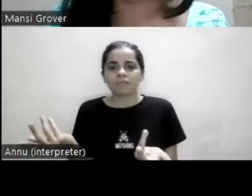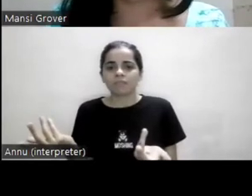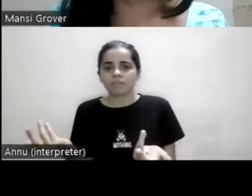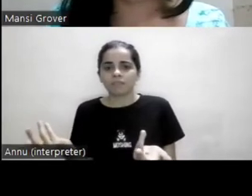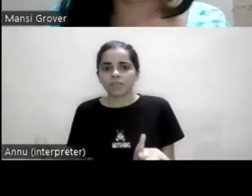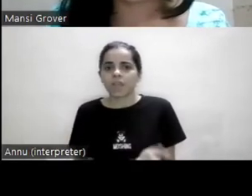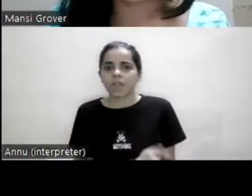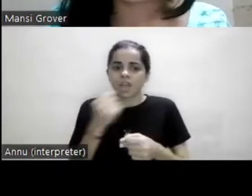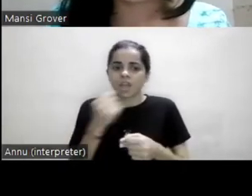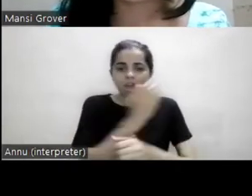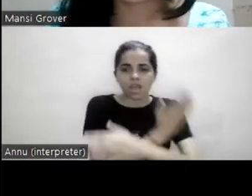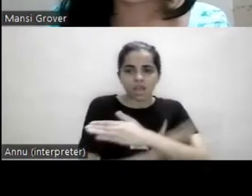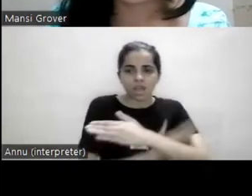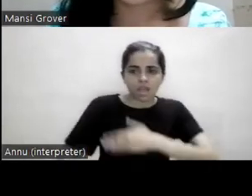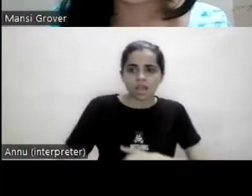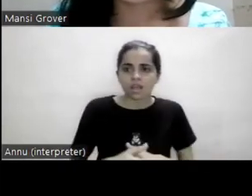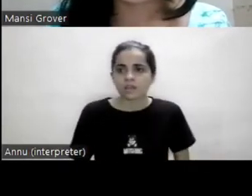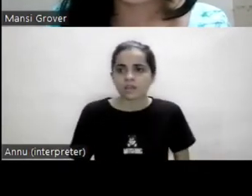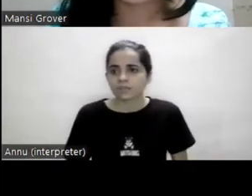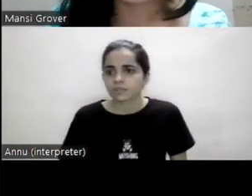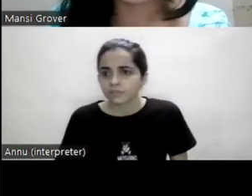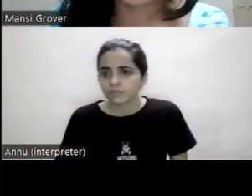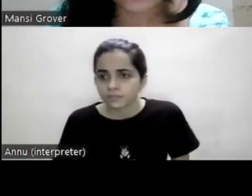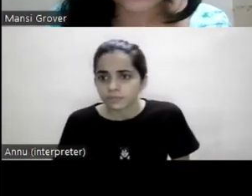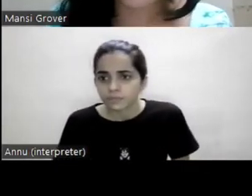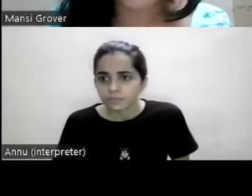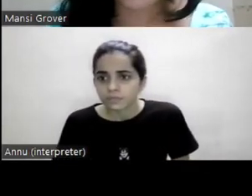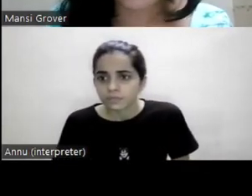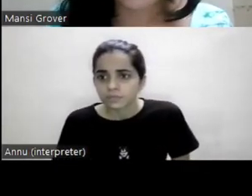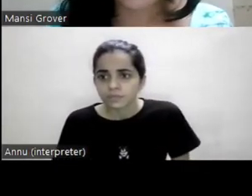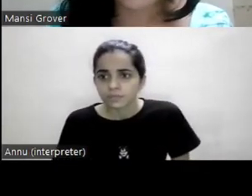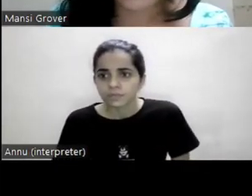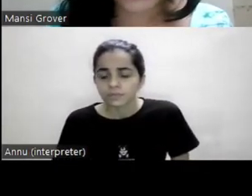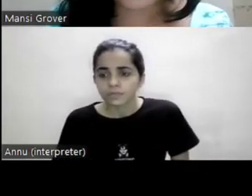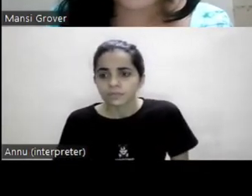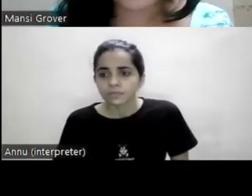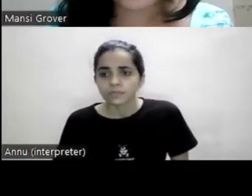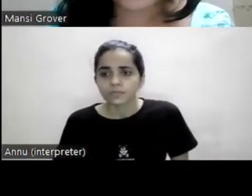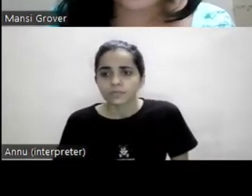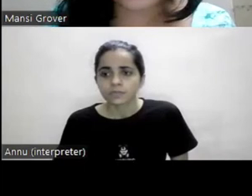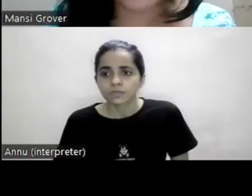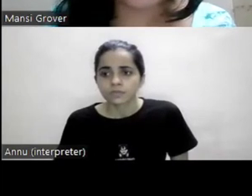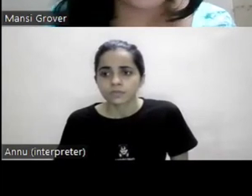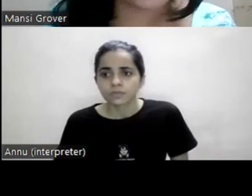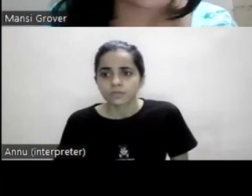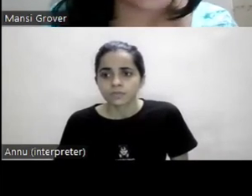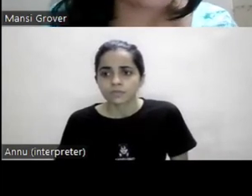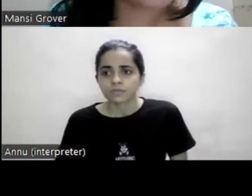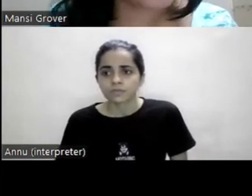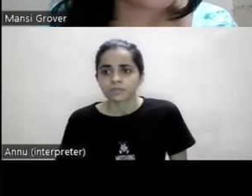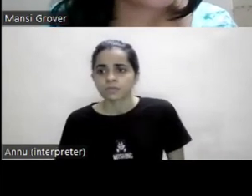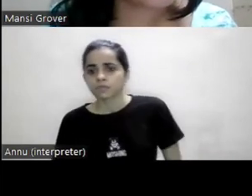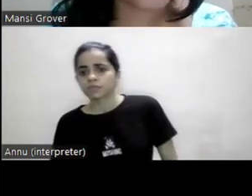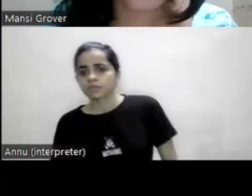Speech mode talk. Hello. Audio now muted alert. Audio. Can you just mute